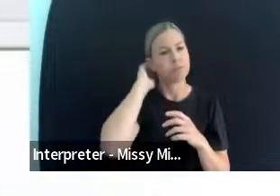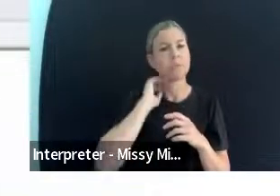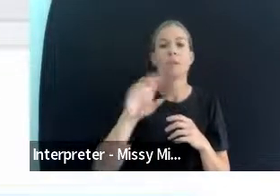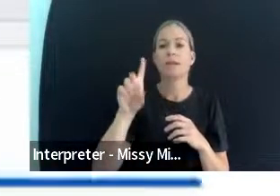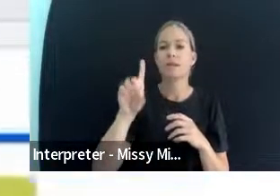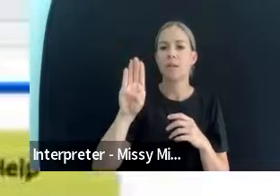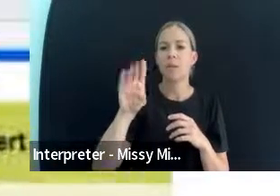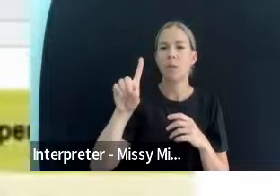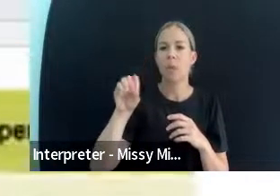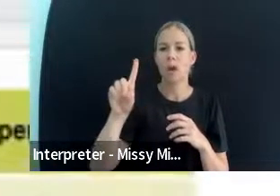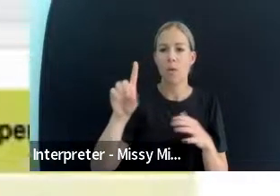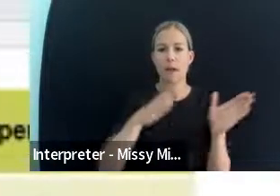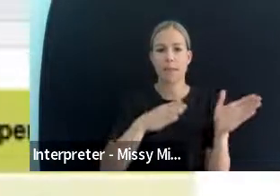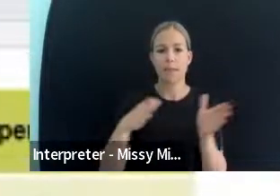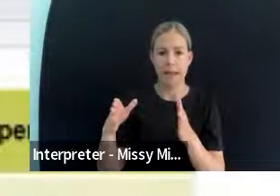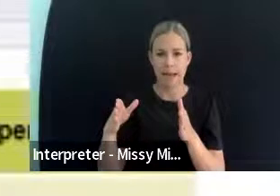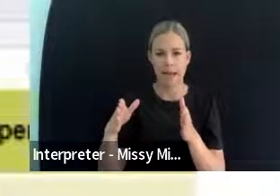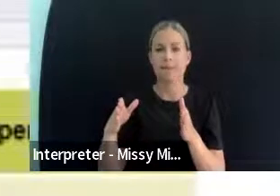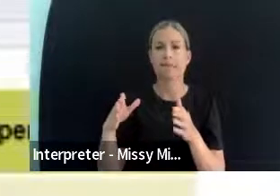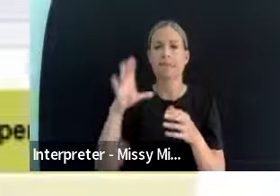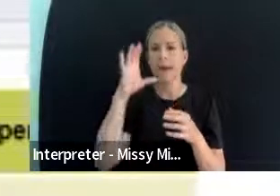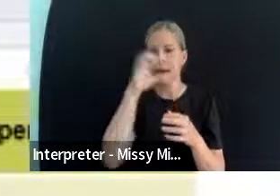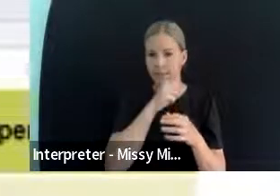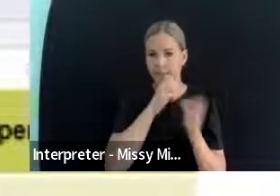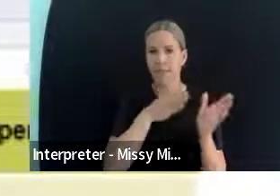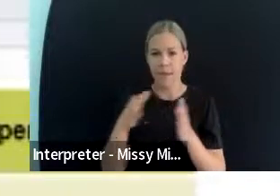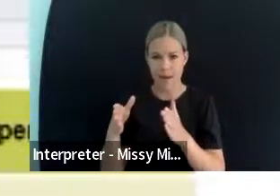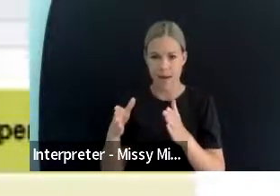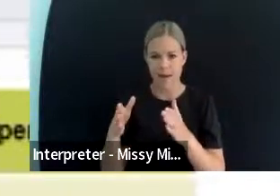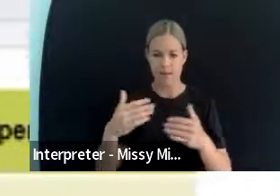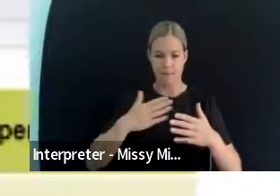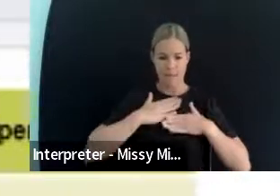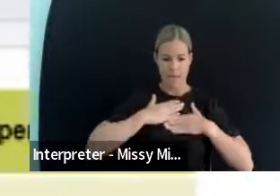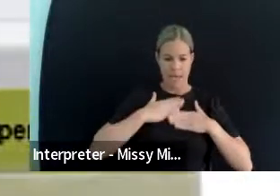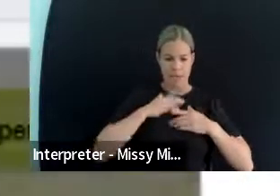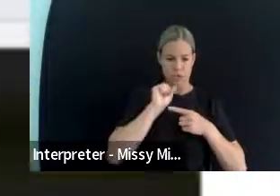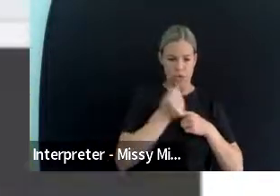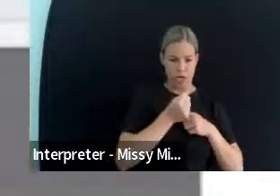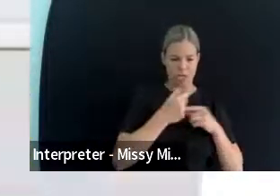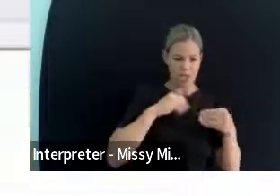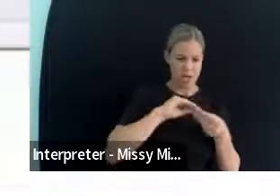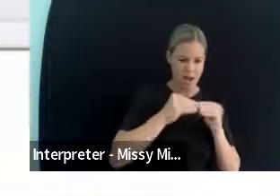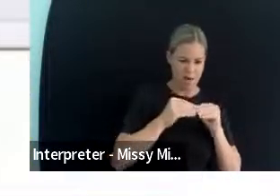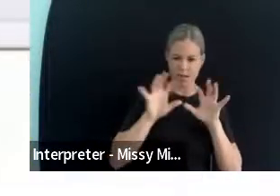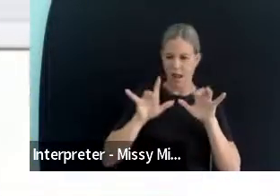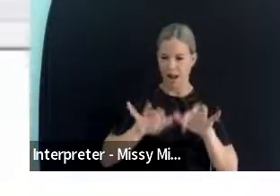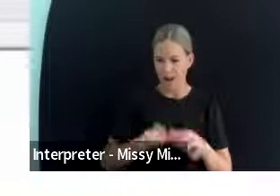DB101 Benefits Planning Estimators let you put in numbers from your own situation and add a work